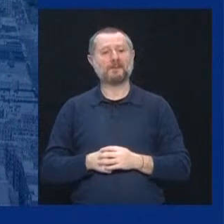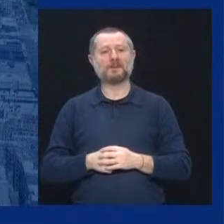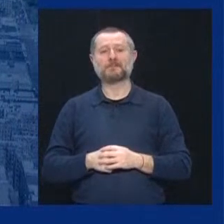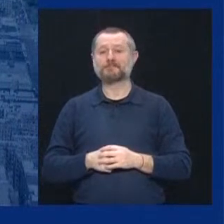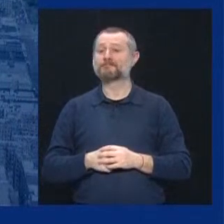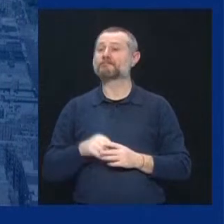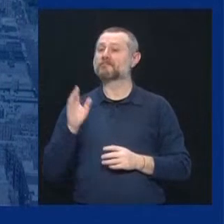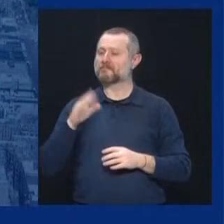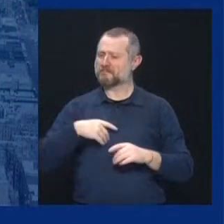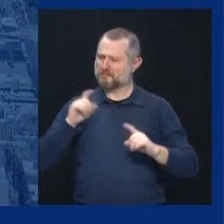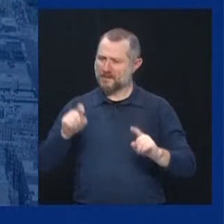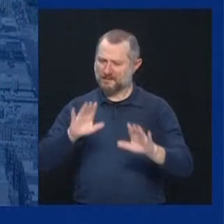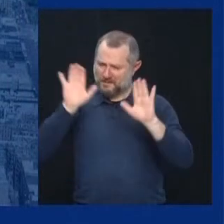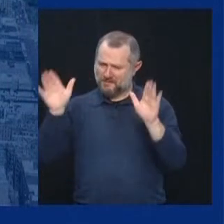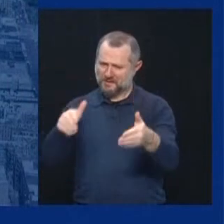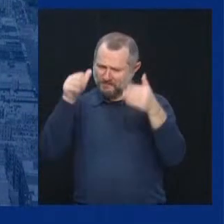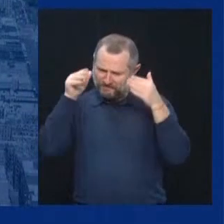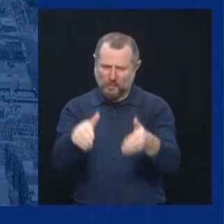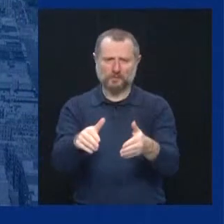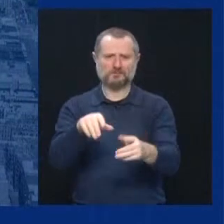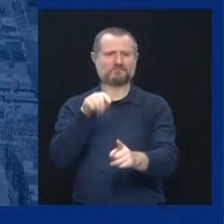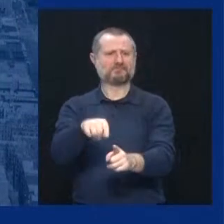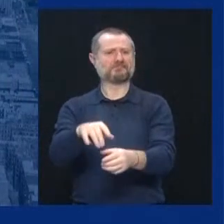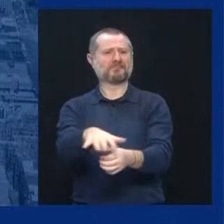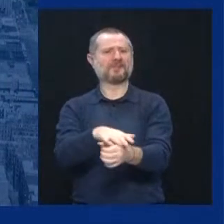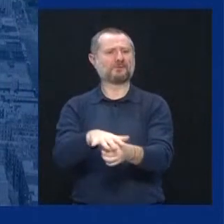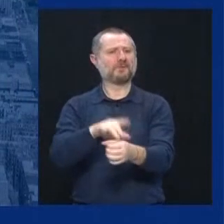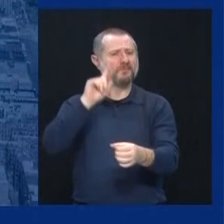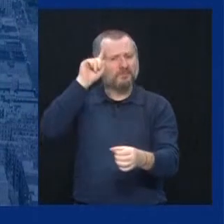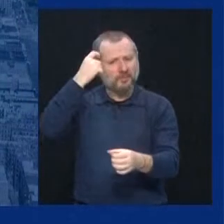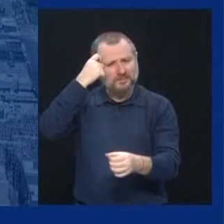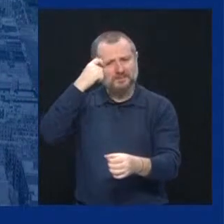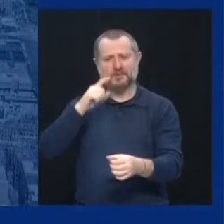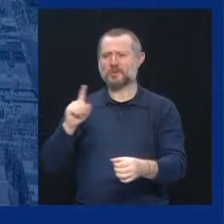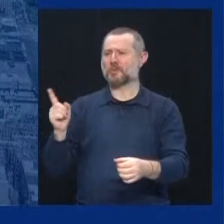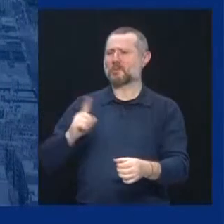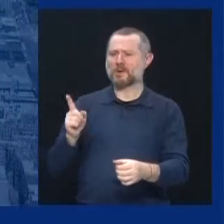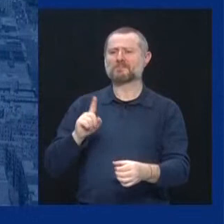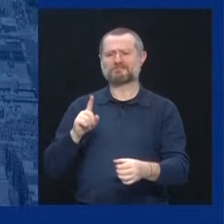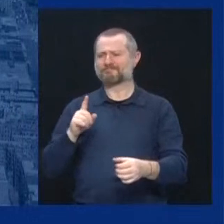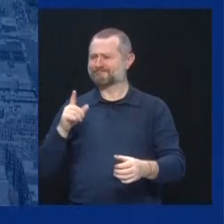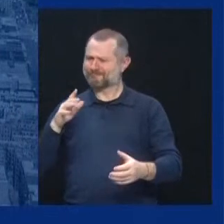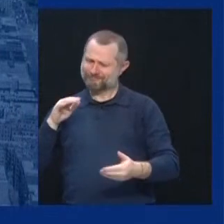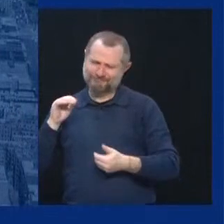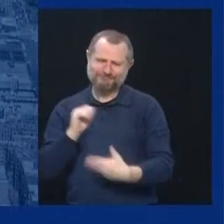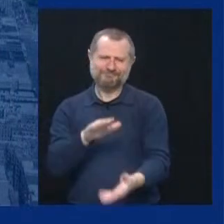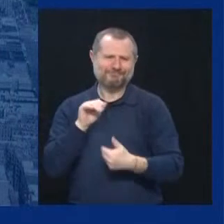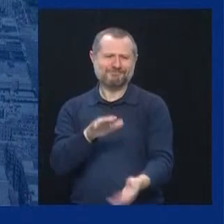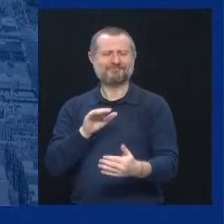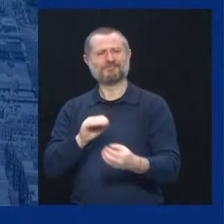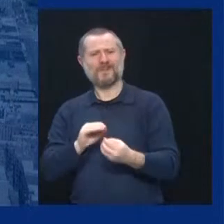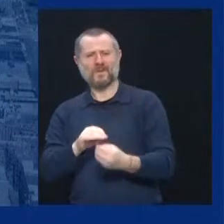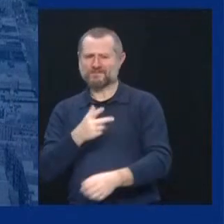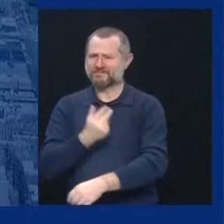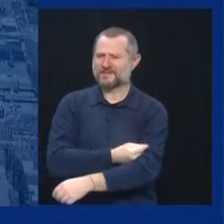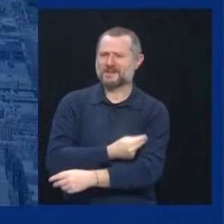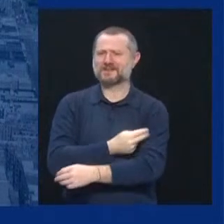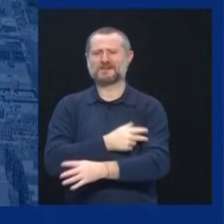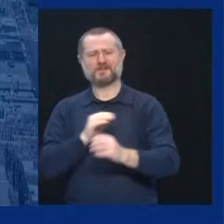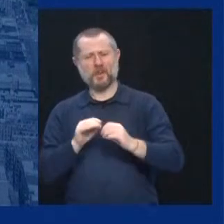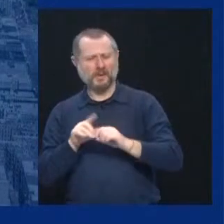on the Bronx. The Bronx should be the place that gets the most vaccines, the most